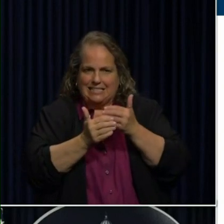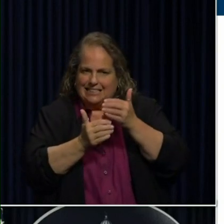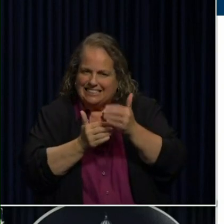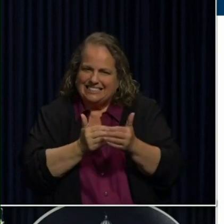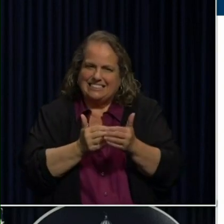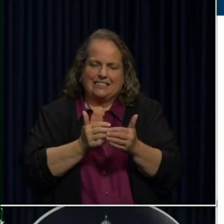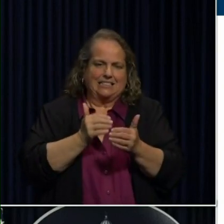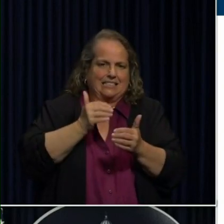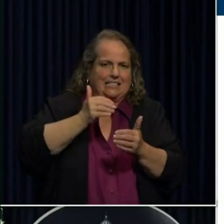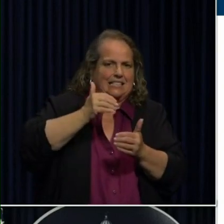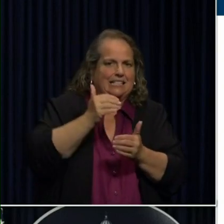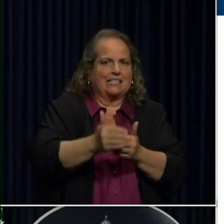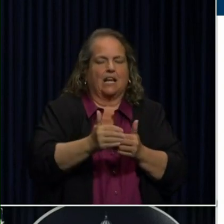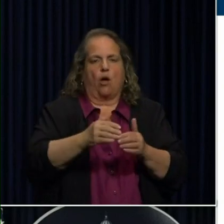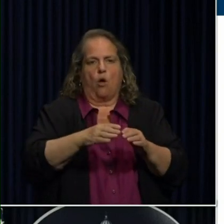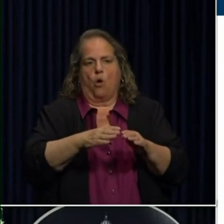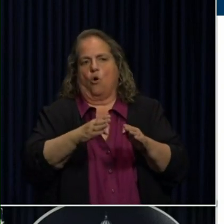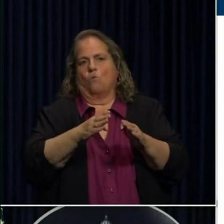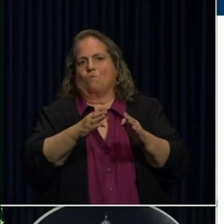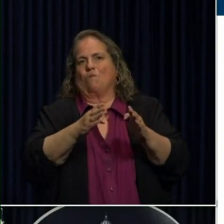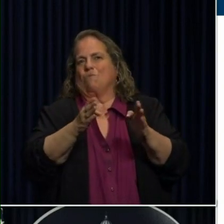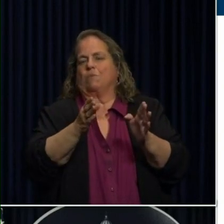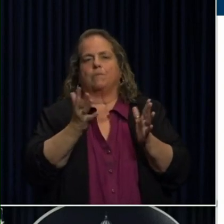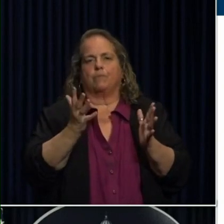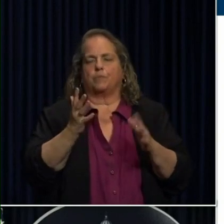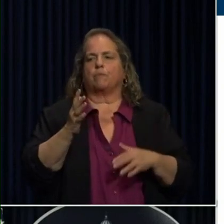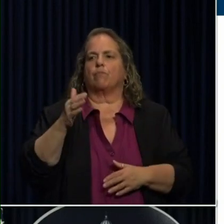it. And then if we go to the next one, James.